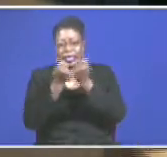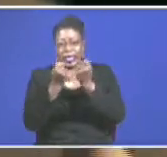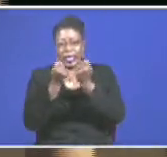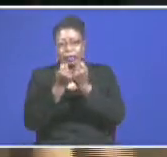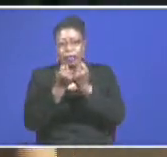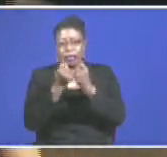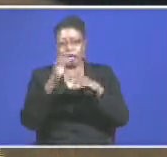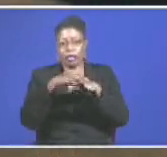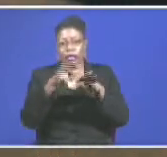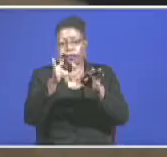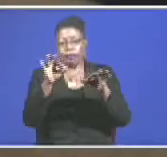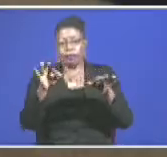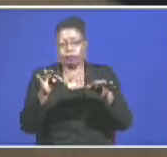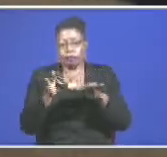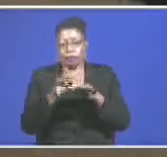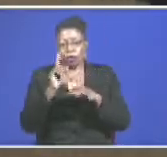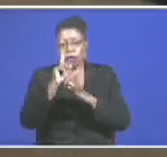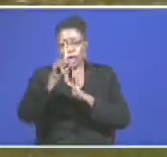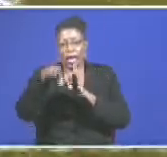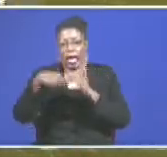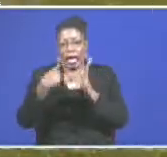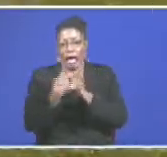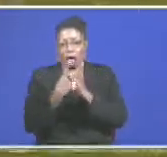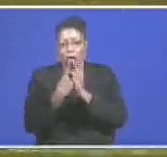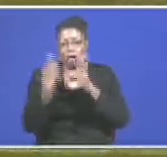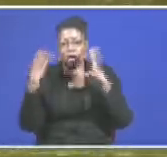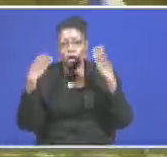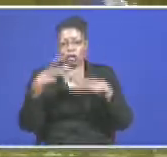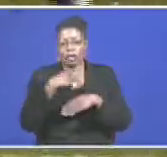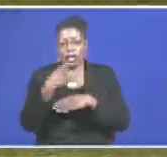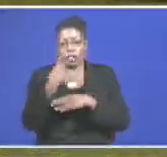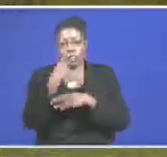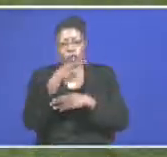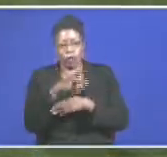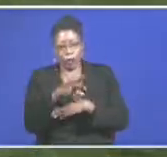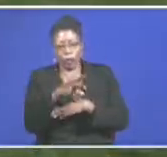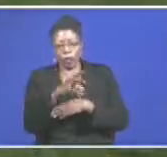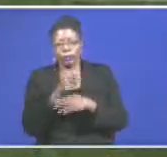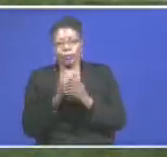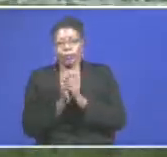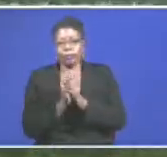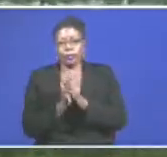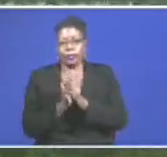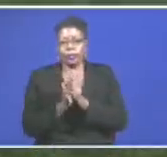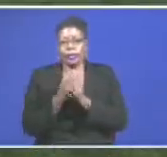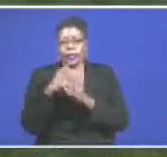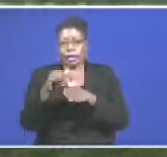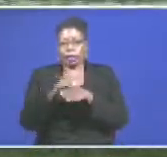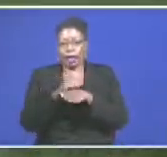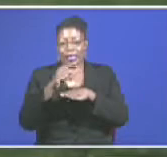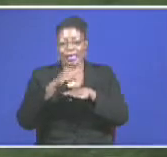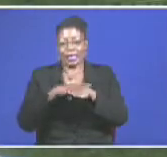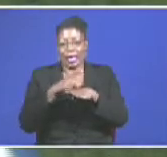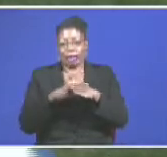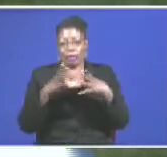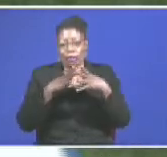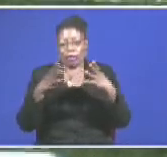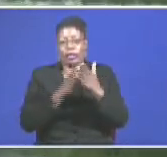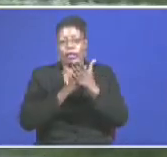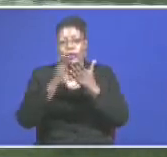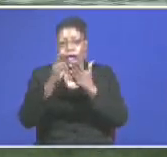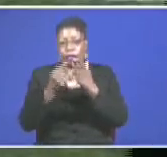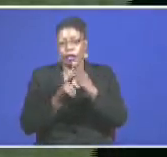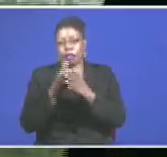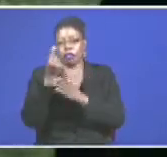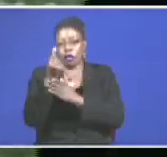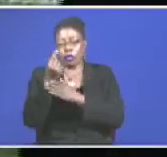Davies Field for an hour. Head coach Jason Kendall likes what he saw. The extra practice time is huge for their development, their growth, and with the